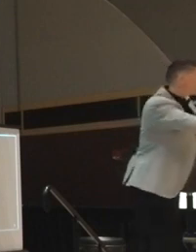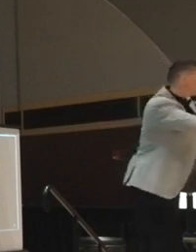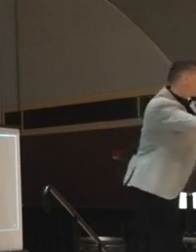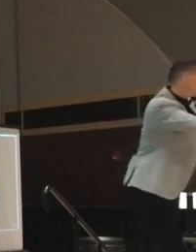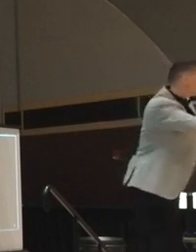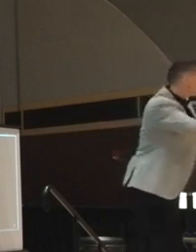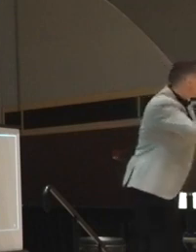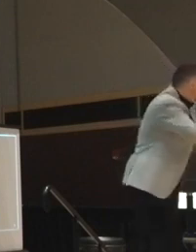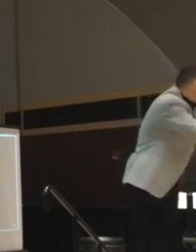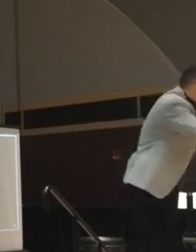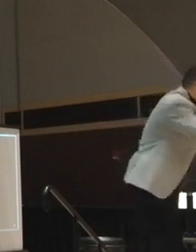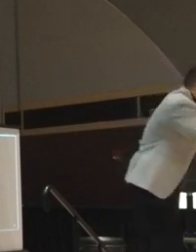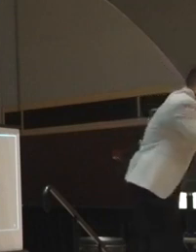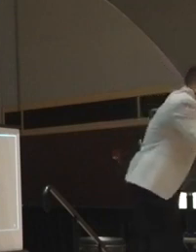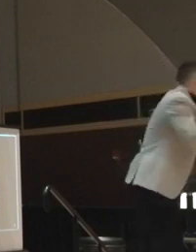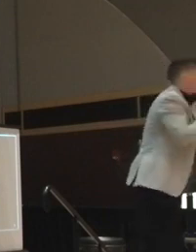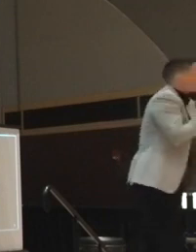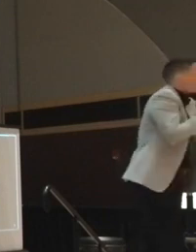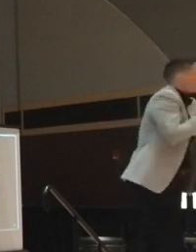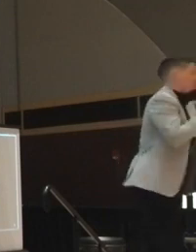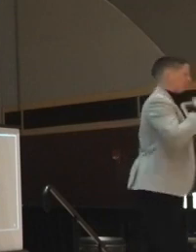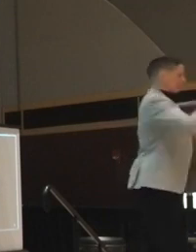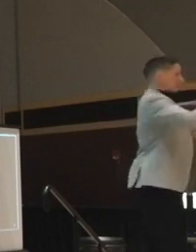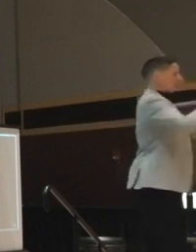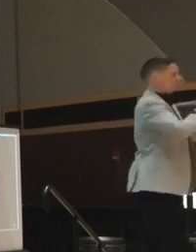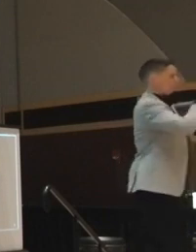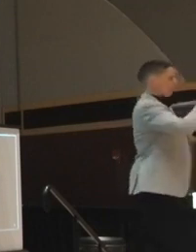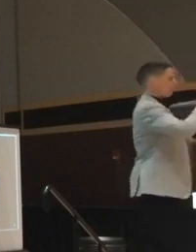things. And